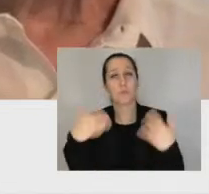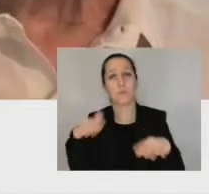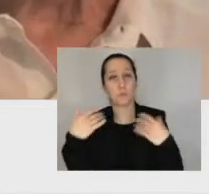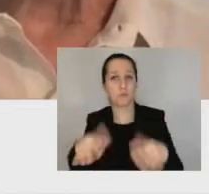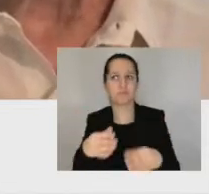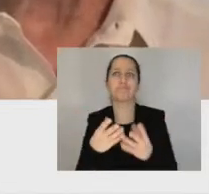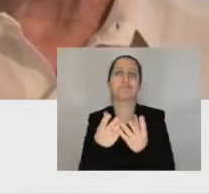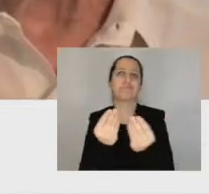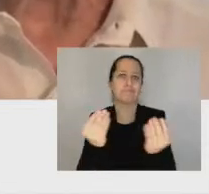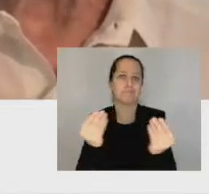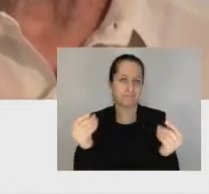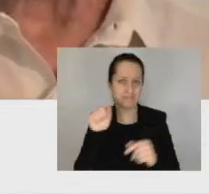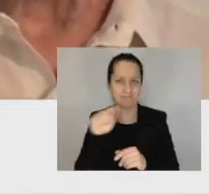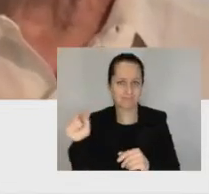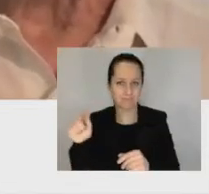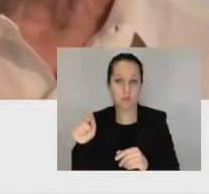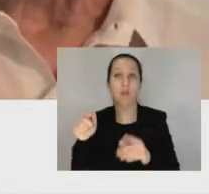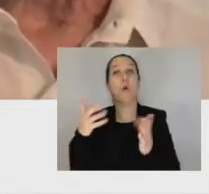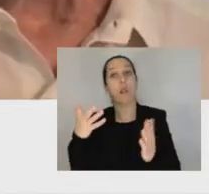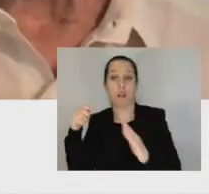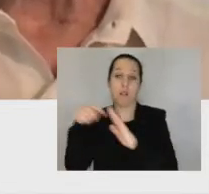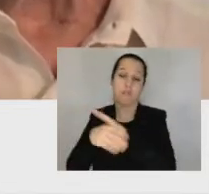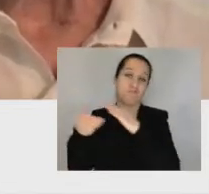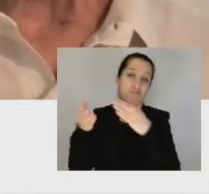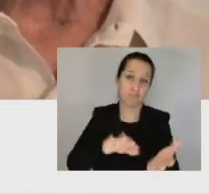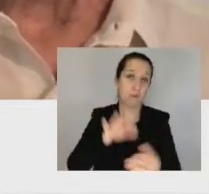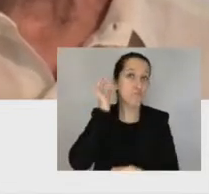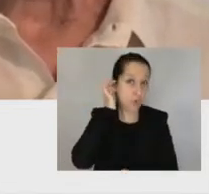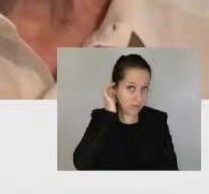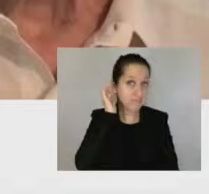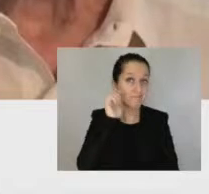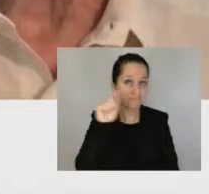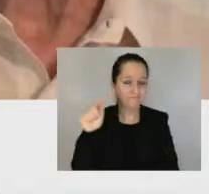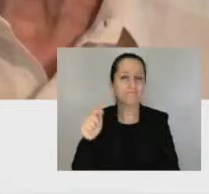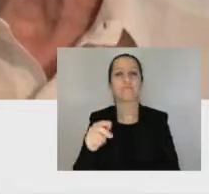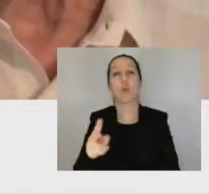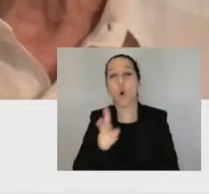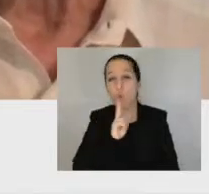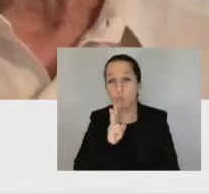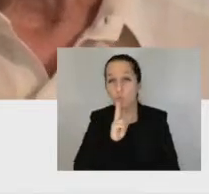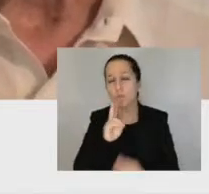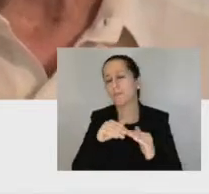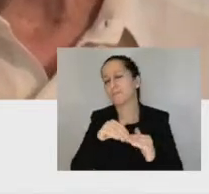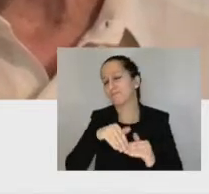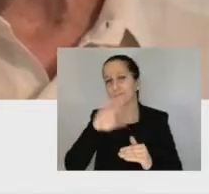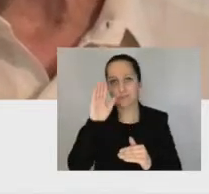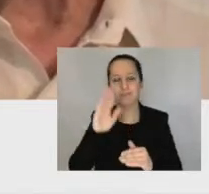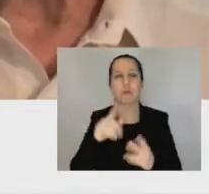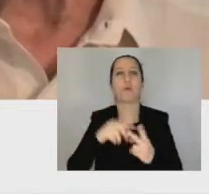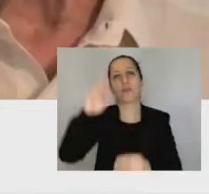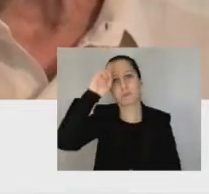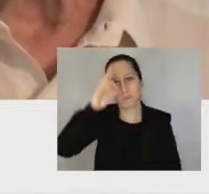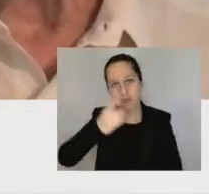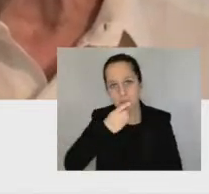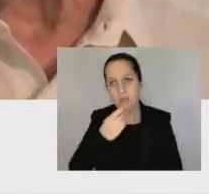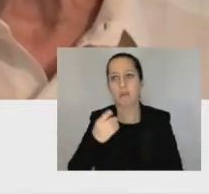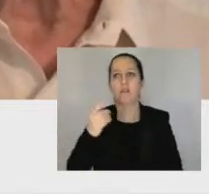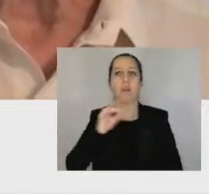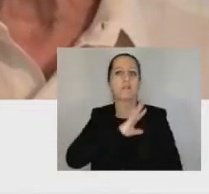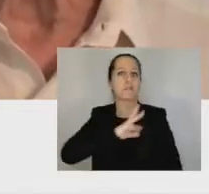Honduras, particularly high, Dominican Republic, El Salvador. This is